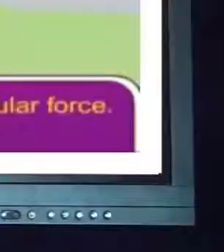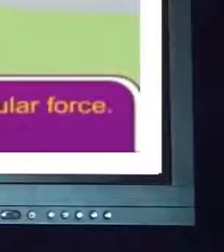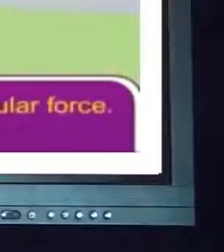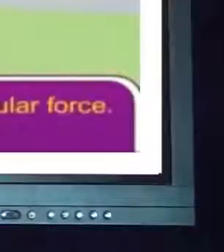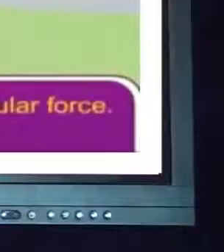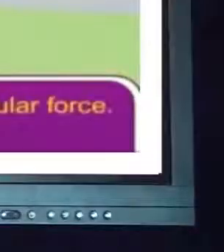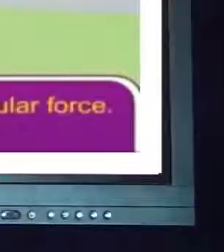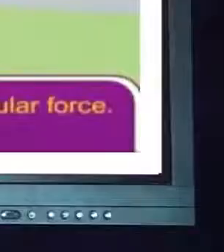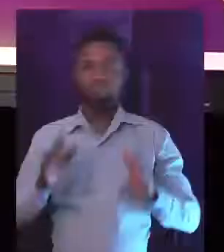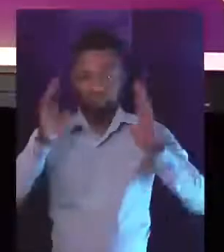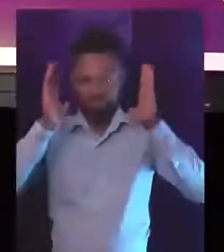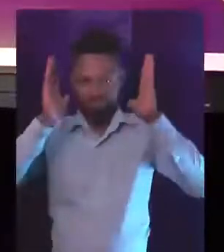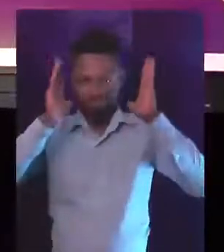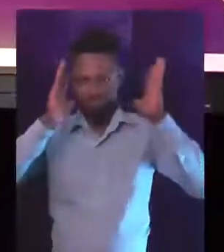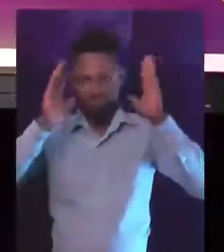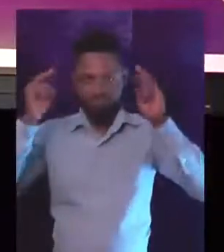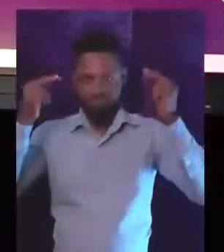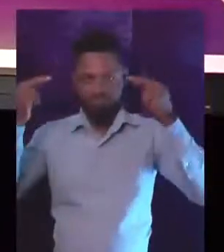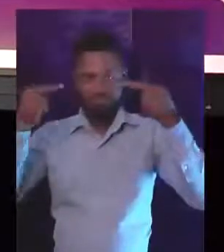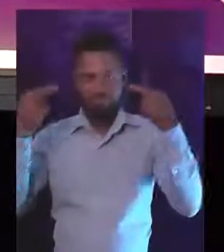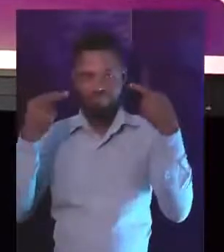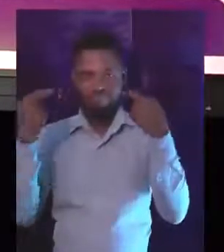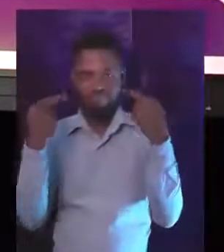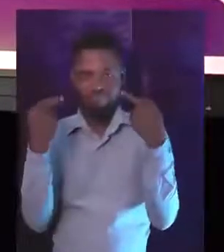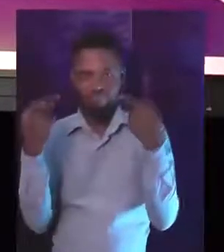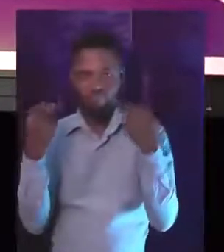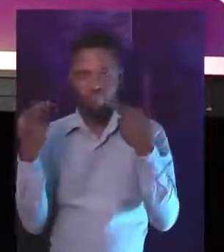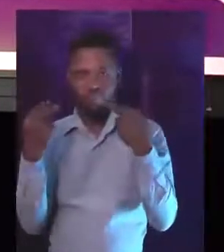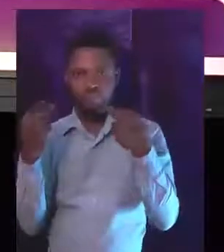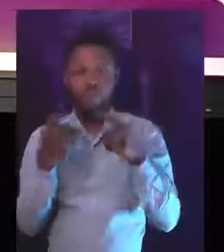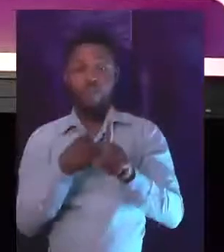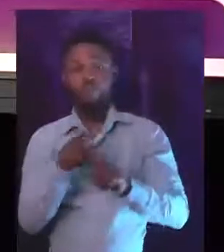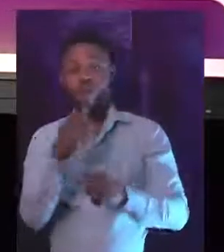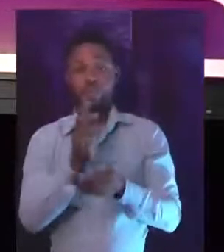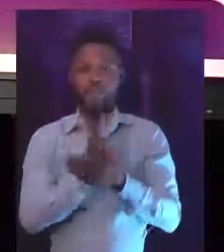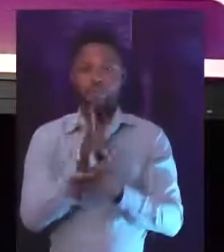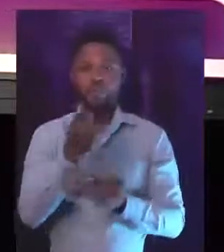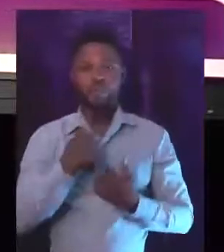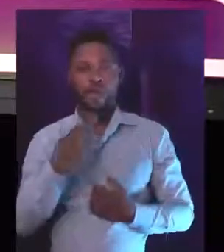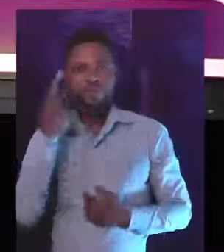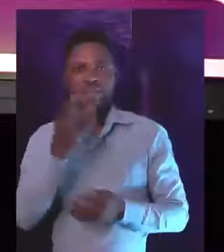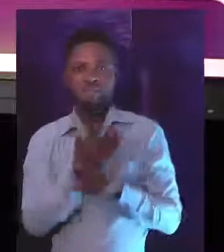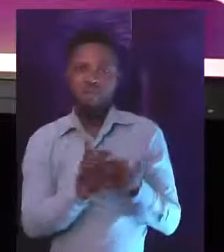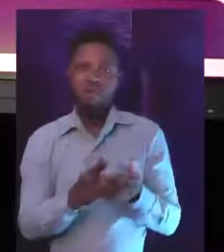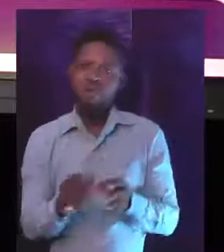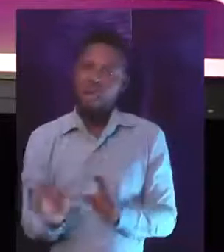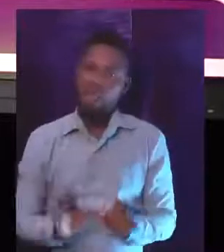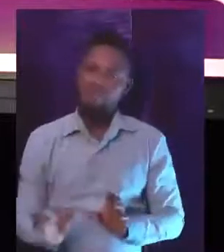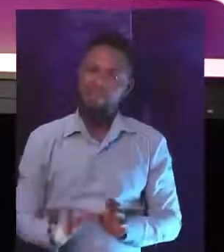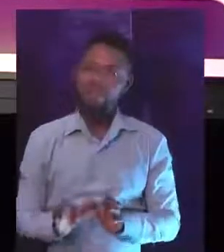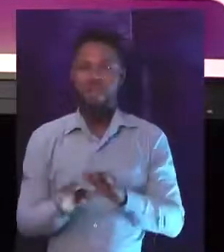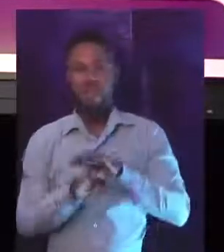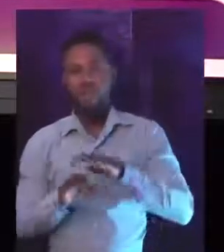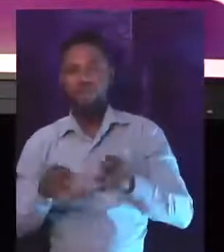muscular force. Eyes on me. Good. From the video, you have seen some